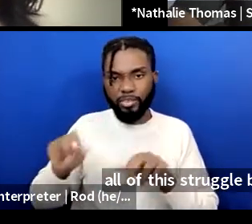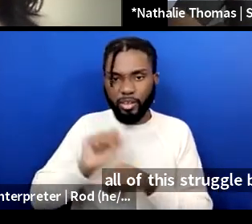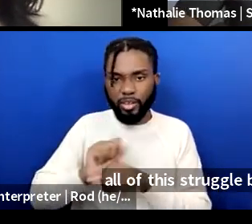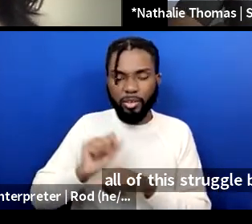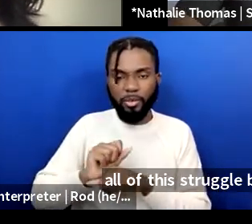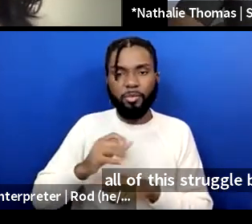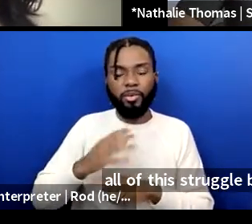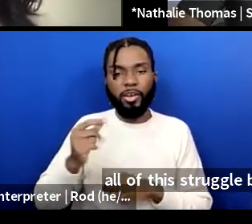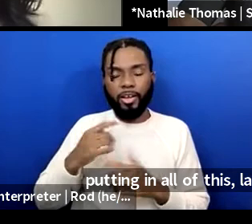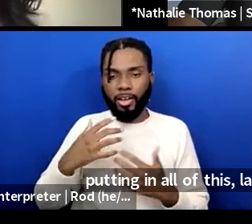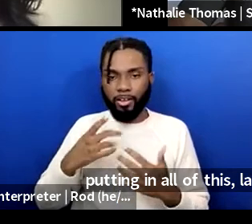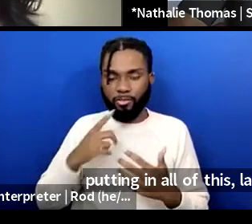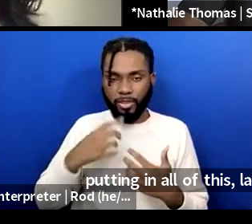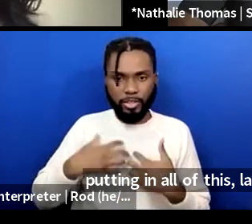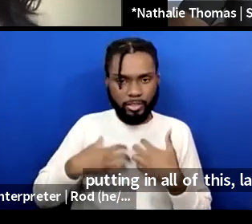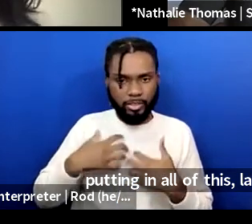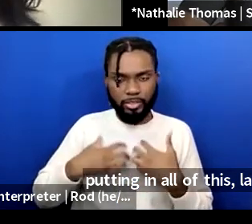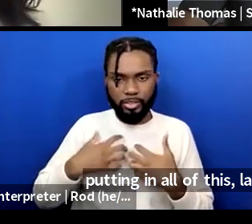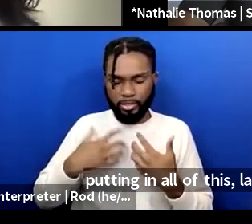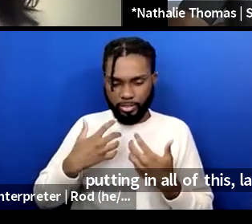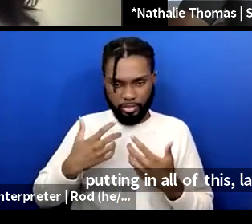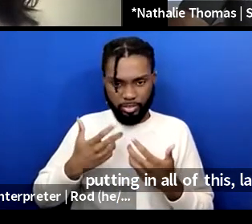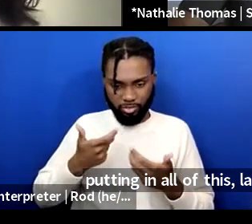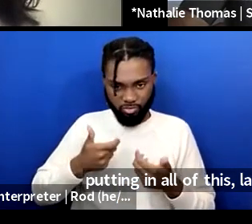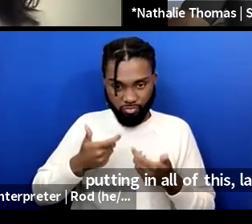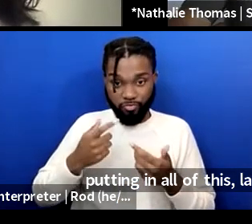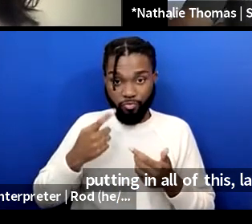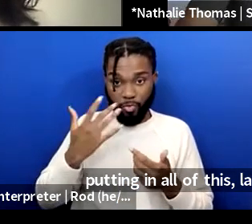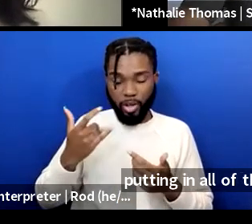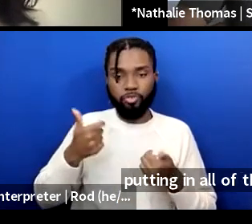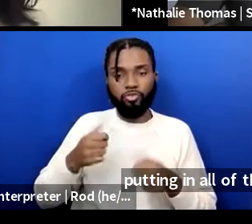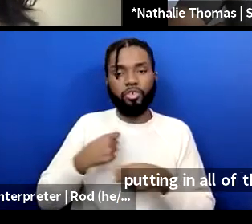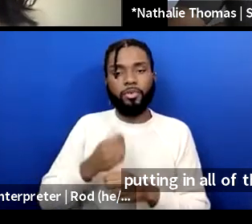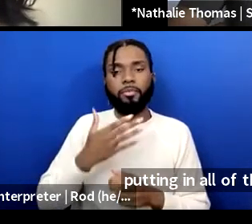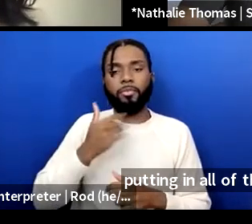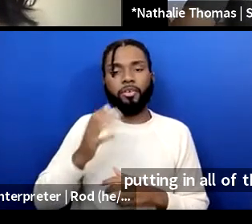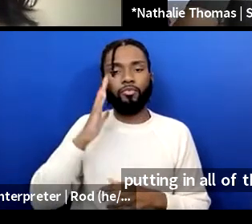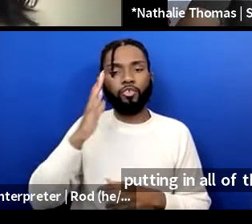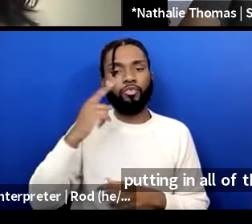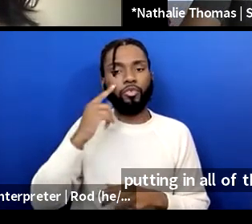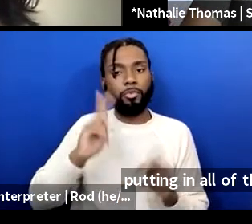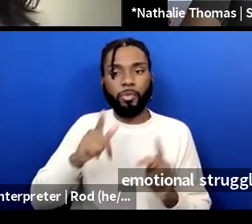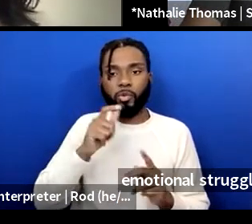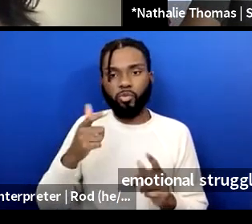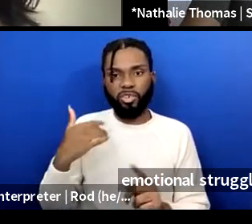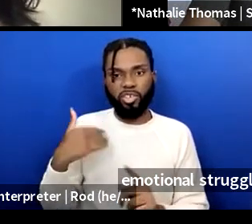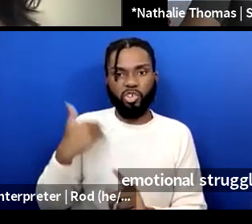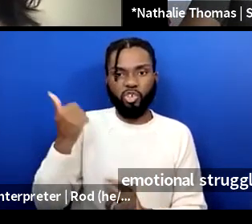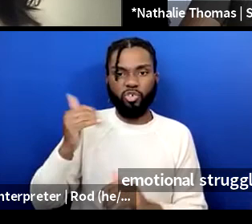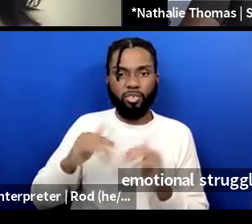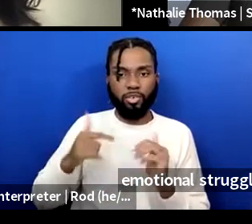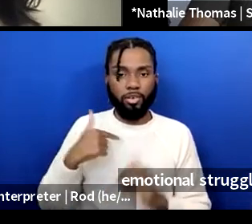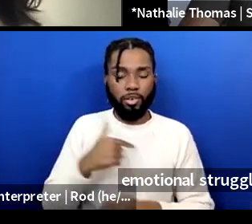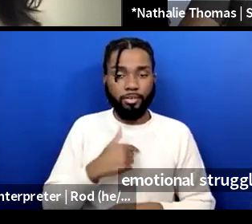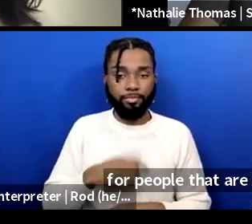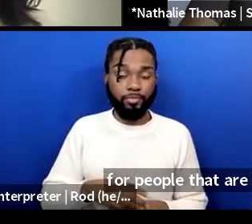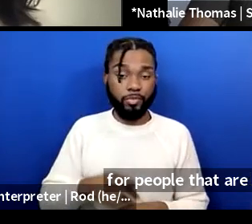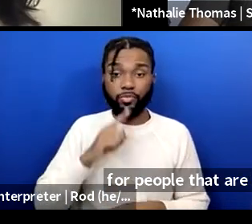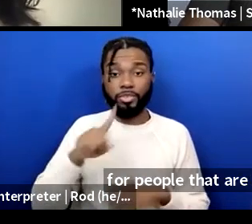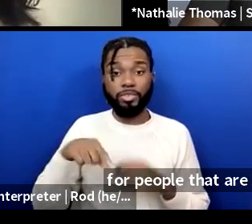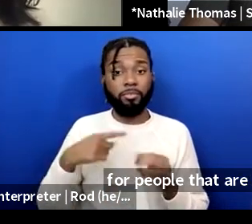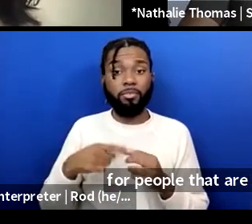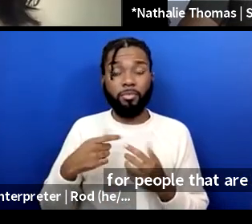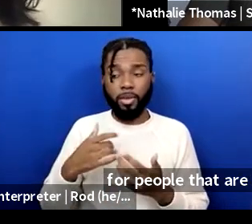all of this emotional struggle to create a better future for people that are even younger than us. So it's really about carrying each